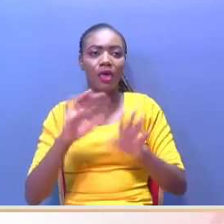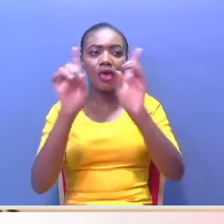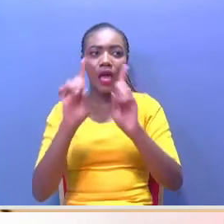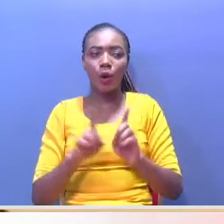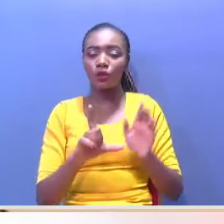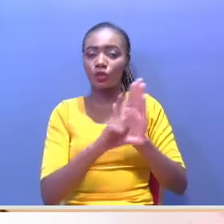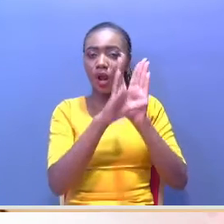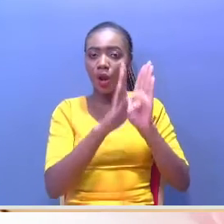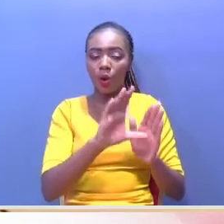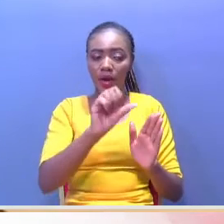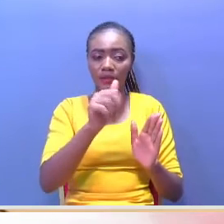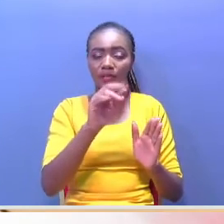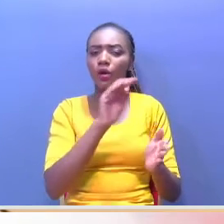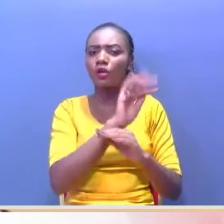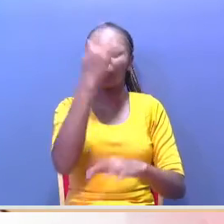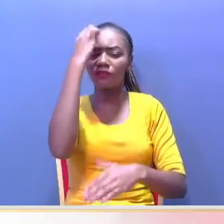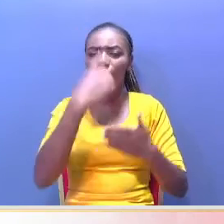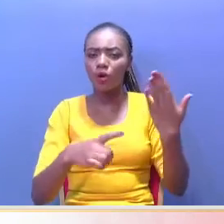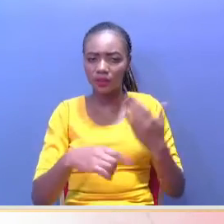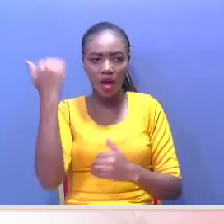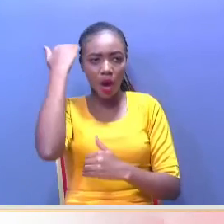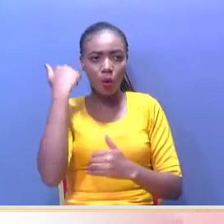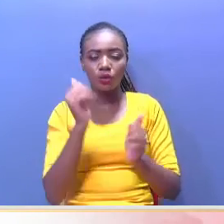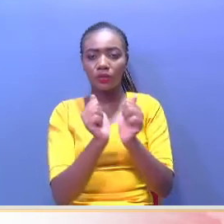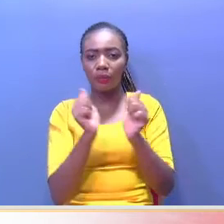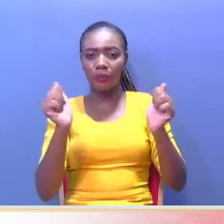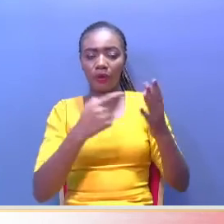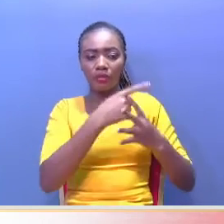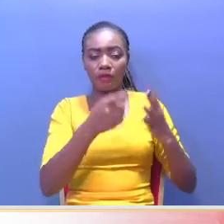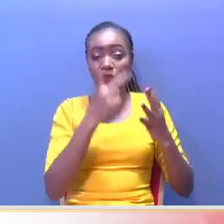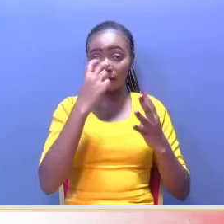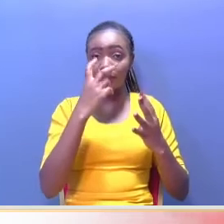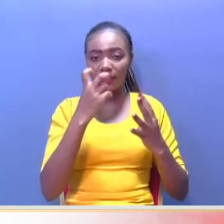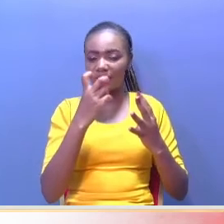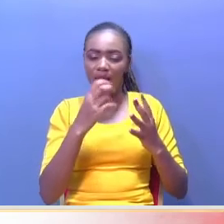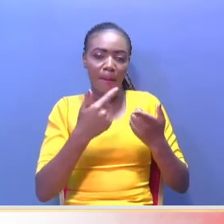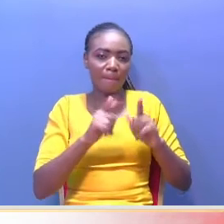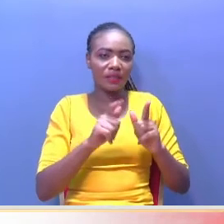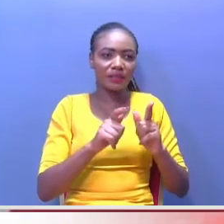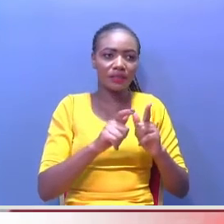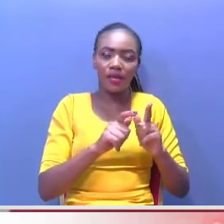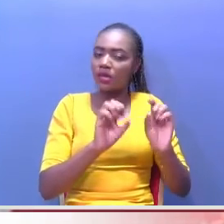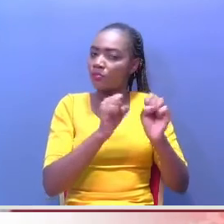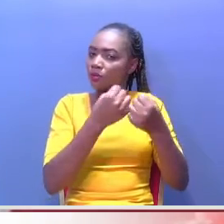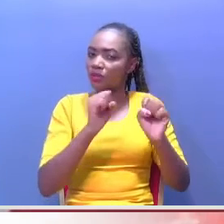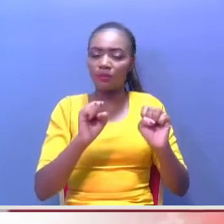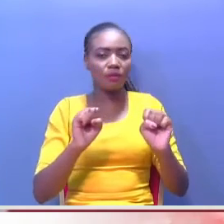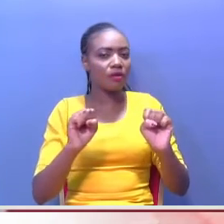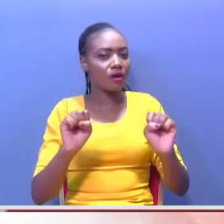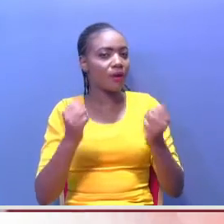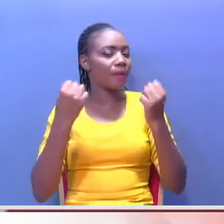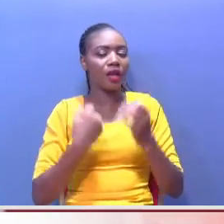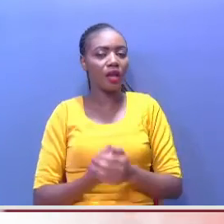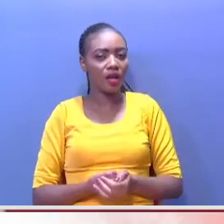lawyer Shafin Kaba, requesting the court to release the four suspects on bond, could not apply immediately. I will therefore allow